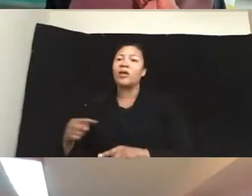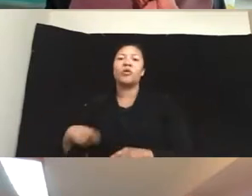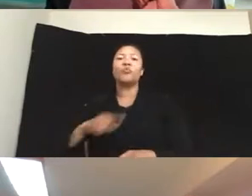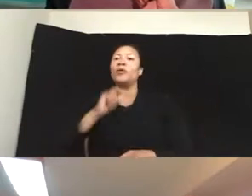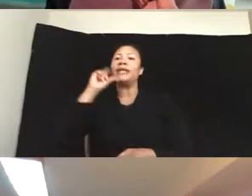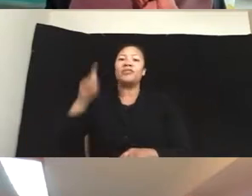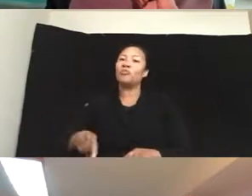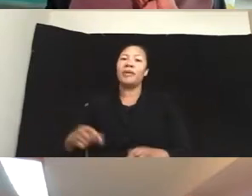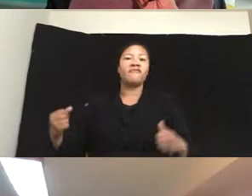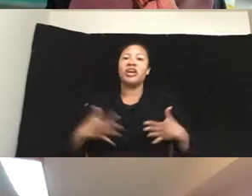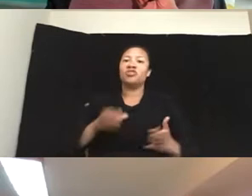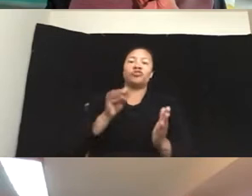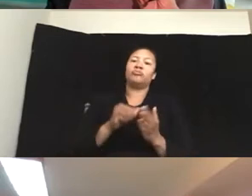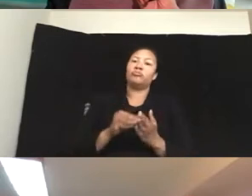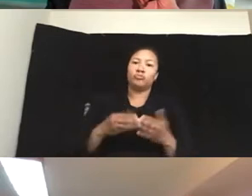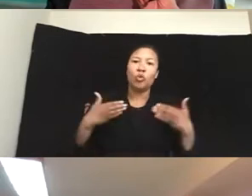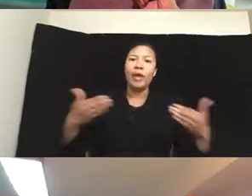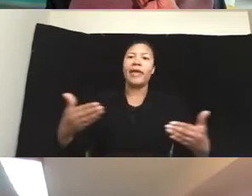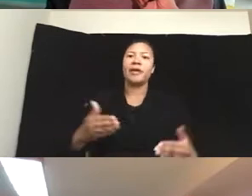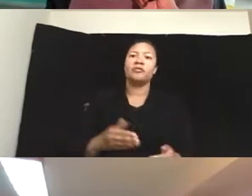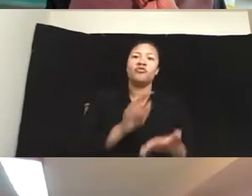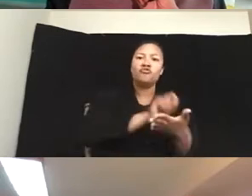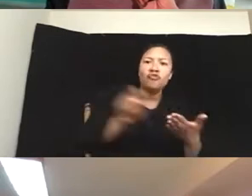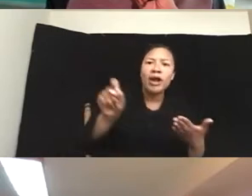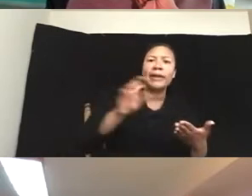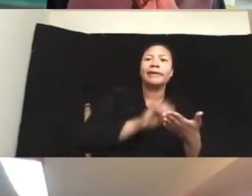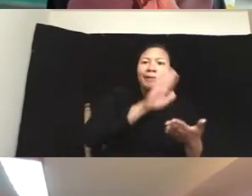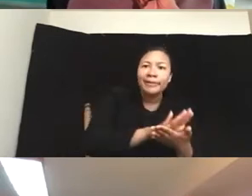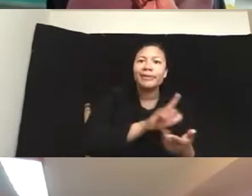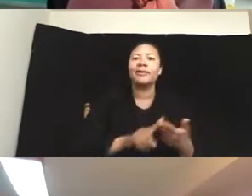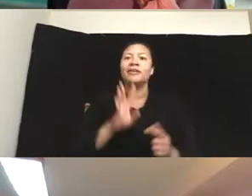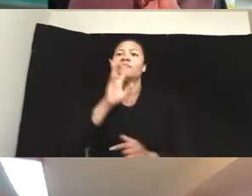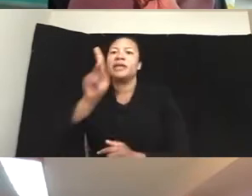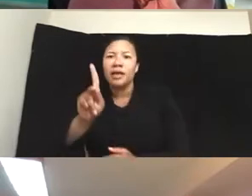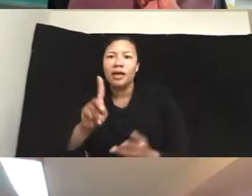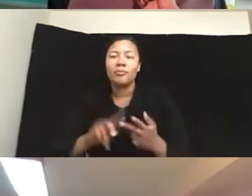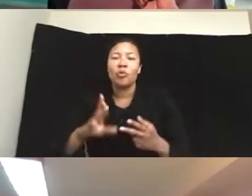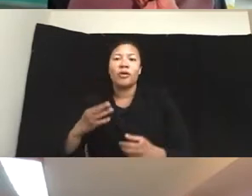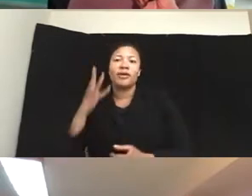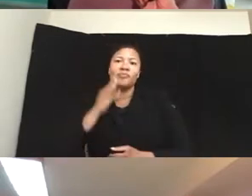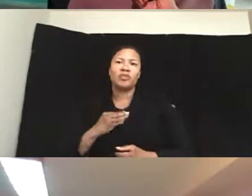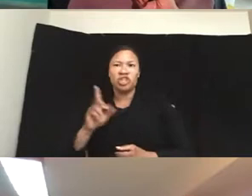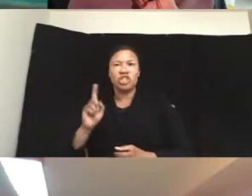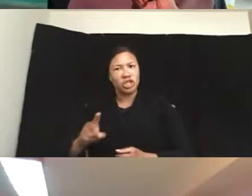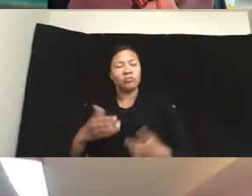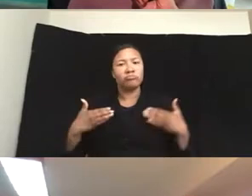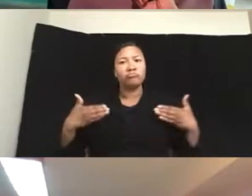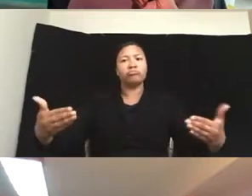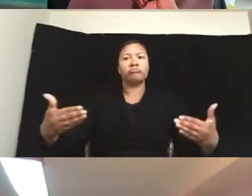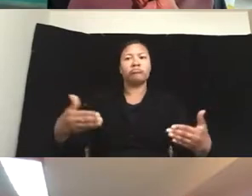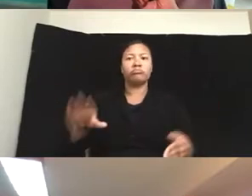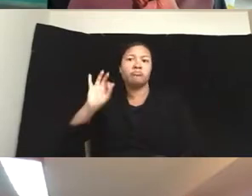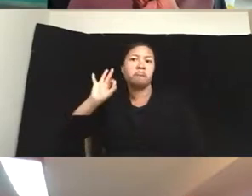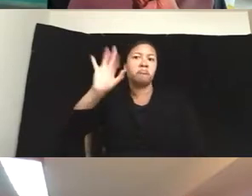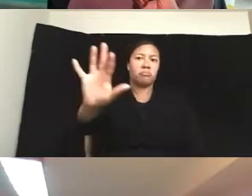Whether it's written or spoken or experienced, be bold and cite them. Here's the caveat. If your plan is to